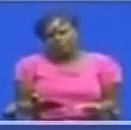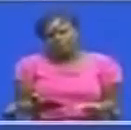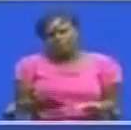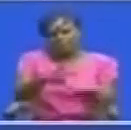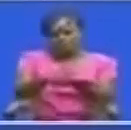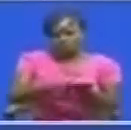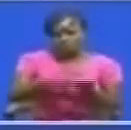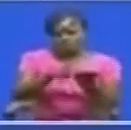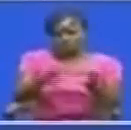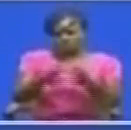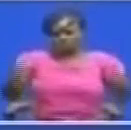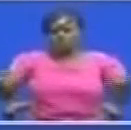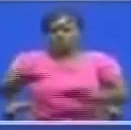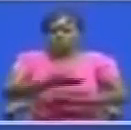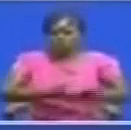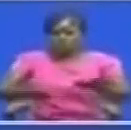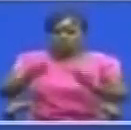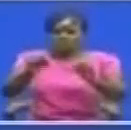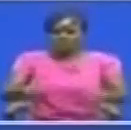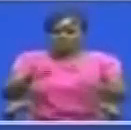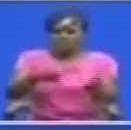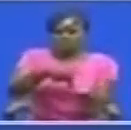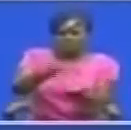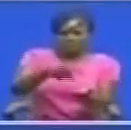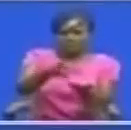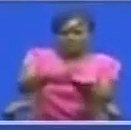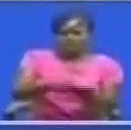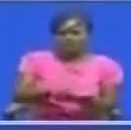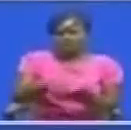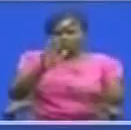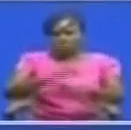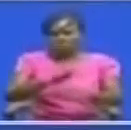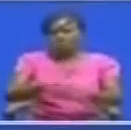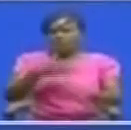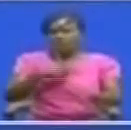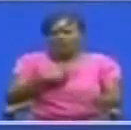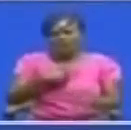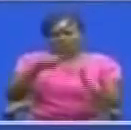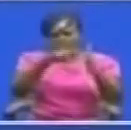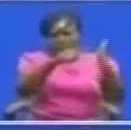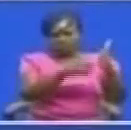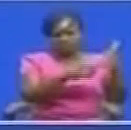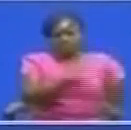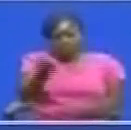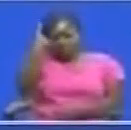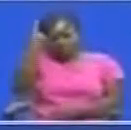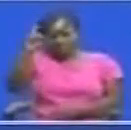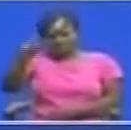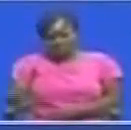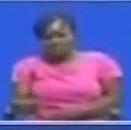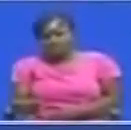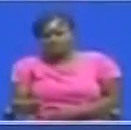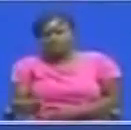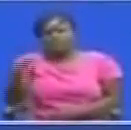and grow an economy to be able to service our debts efficiently? Well, there are a couple of factors that I think we need to understand when we're talking about